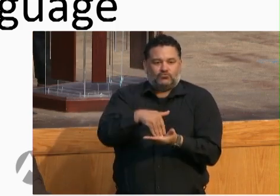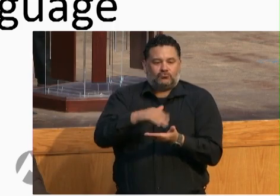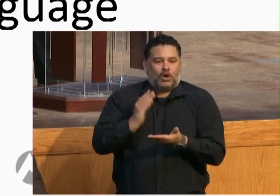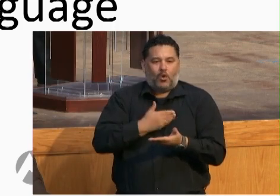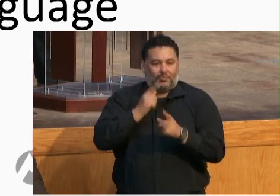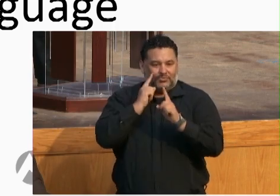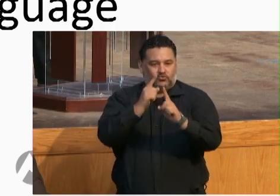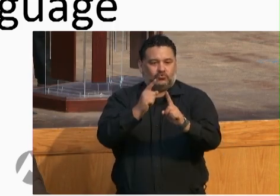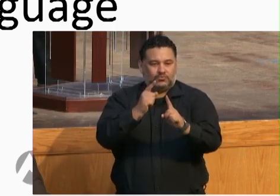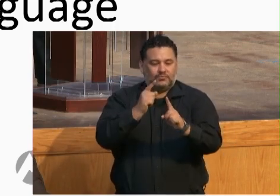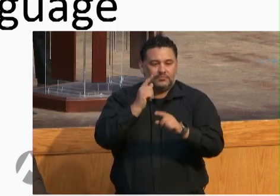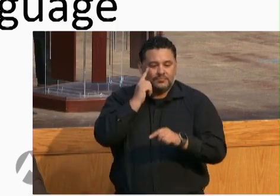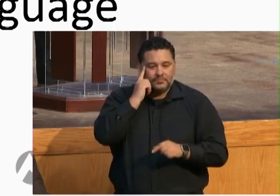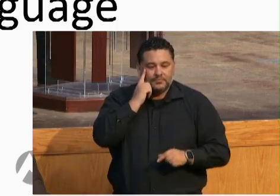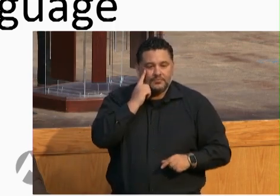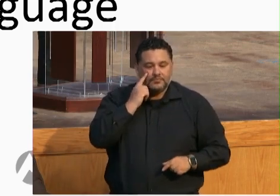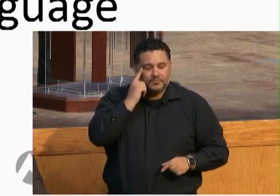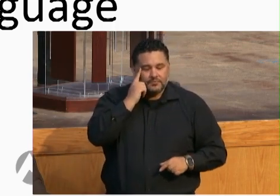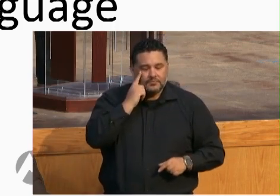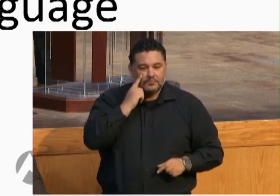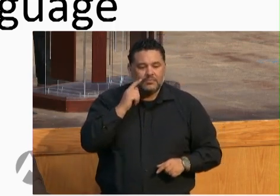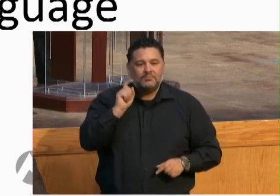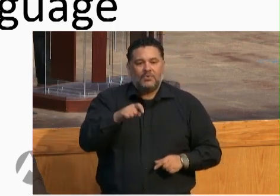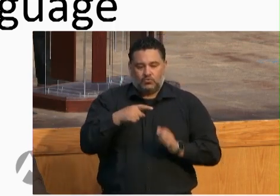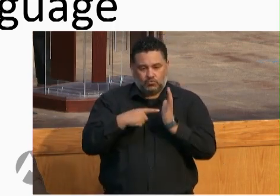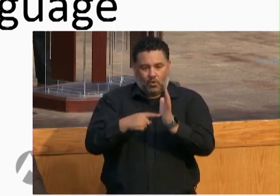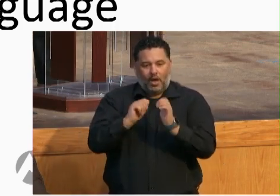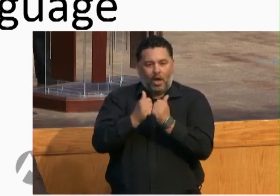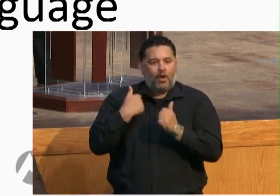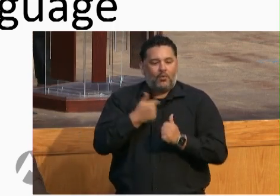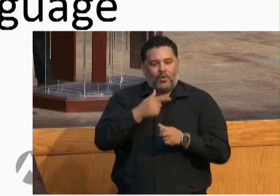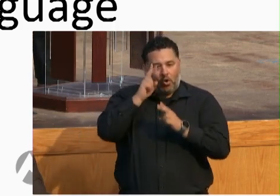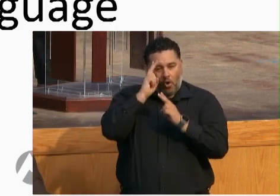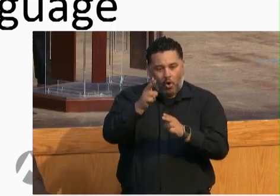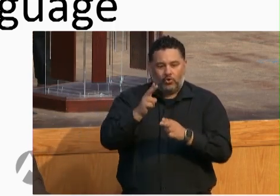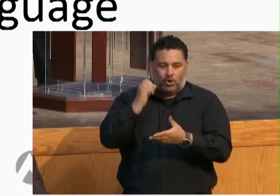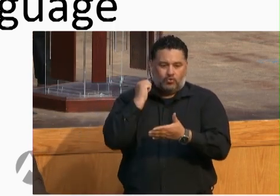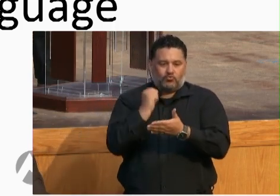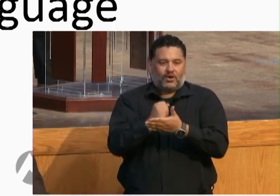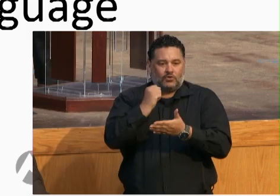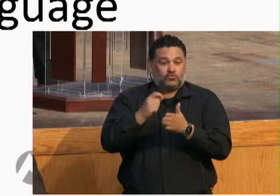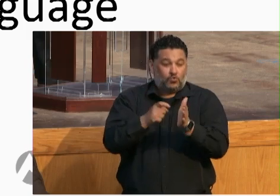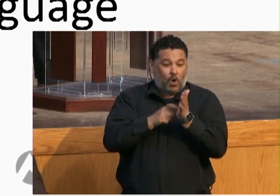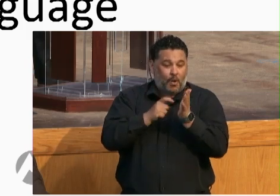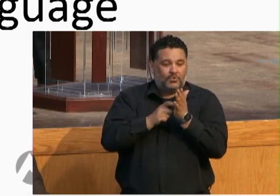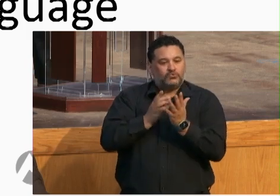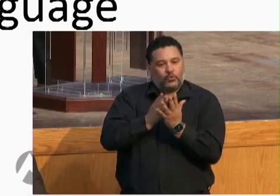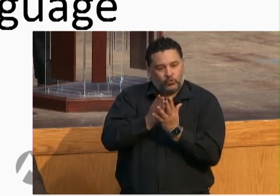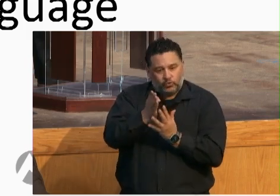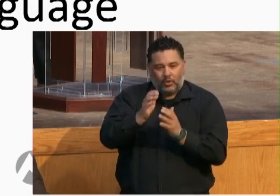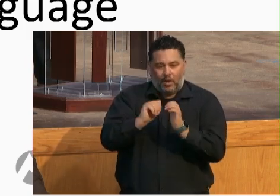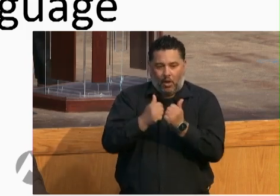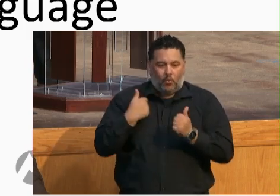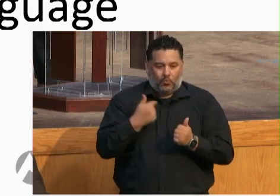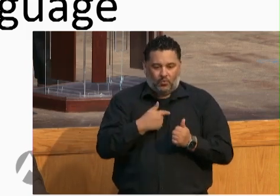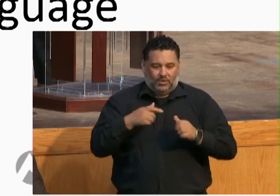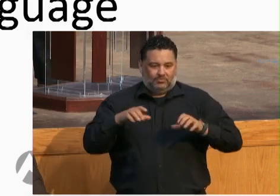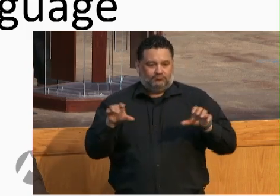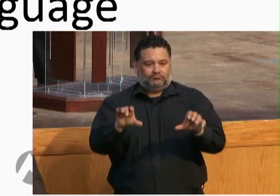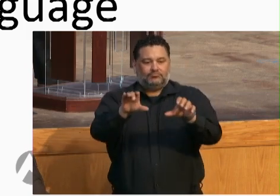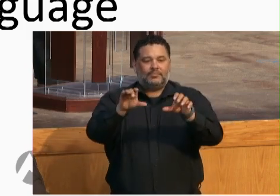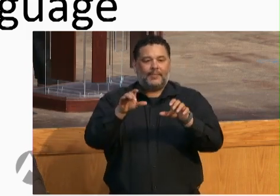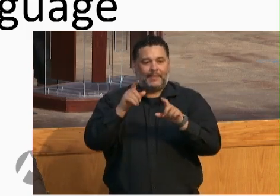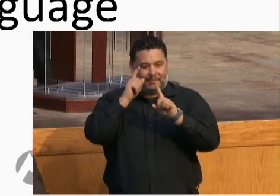have to show how we honor our accreditation requirements through how we execute our mission, if that makes